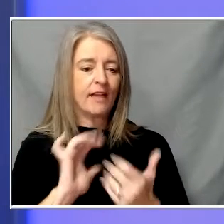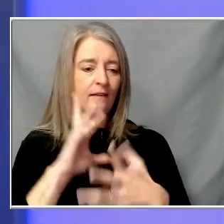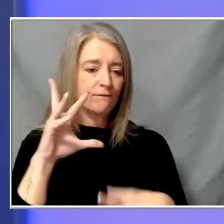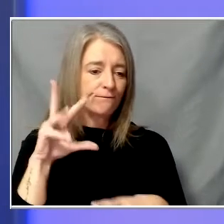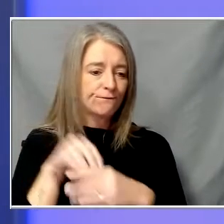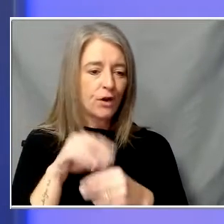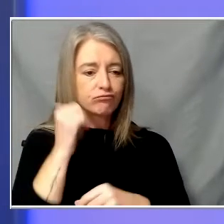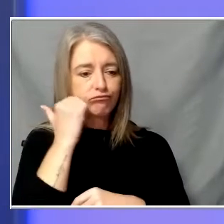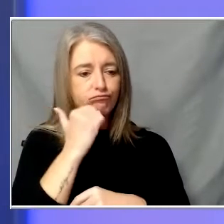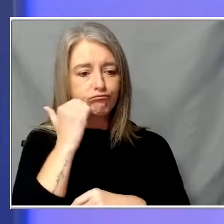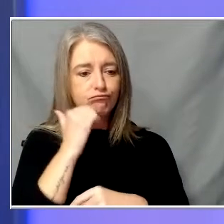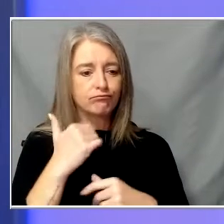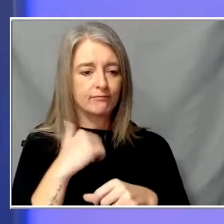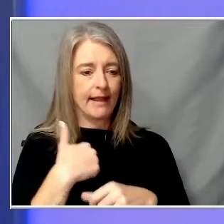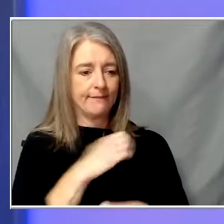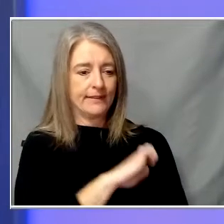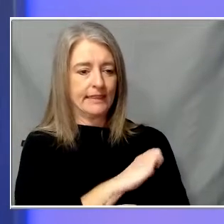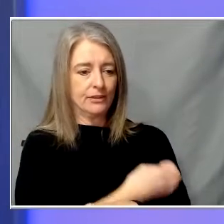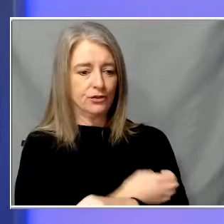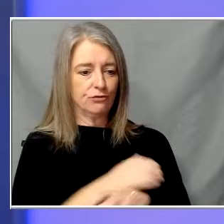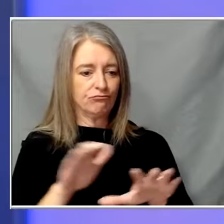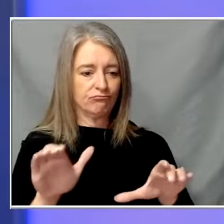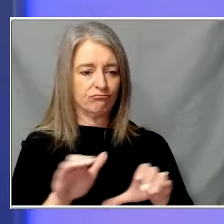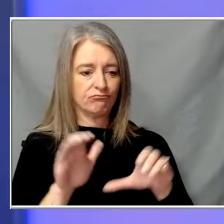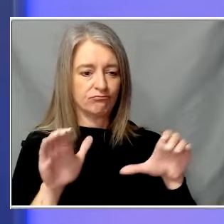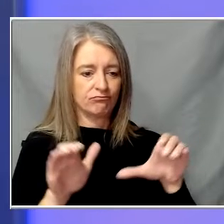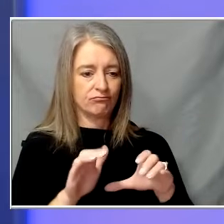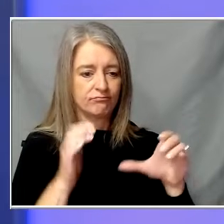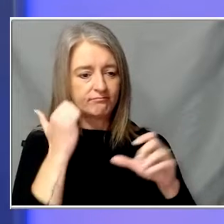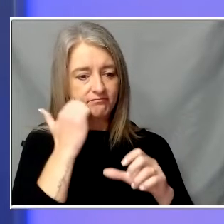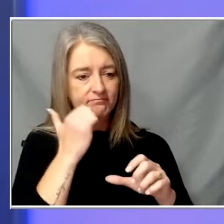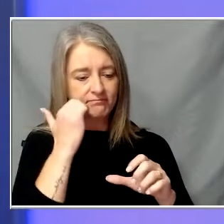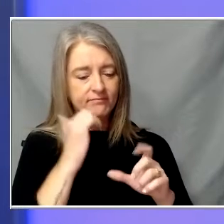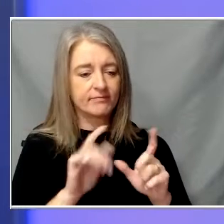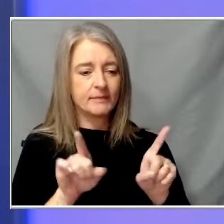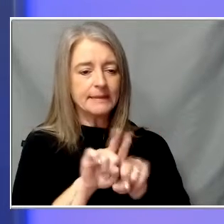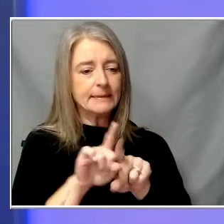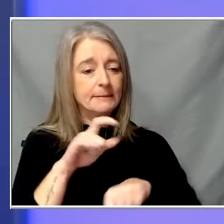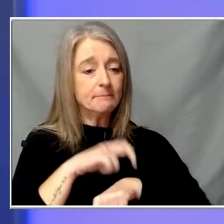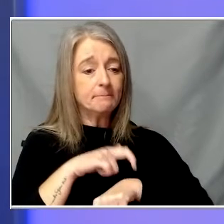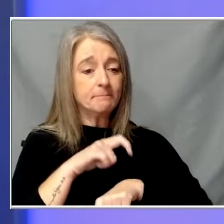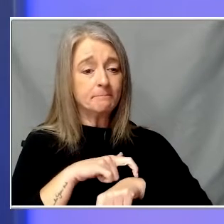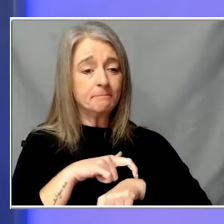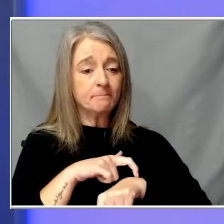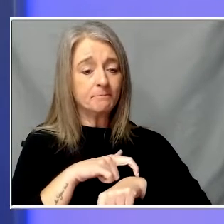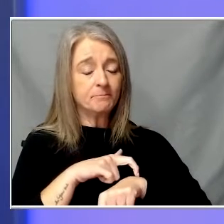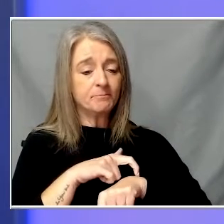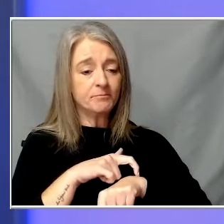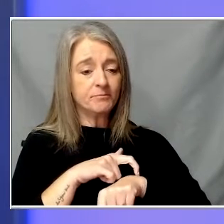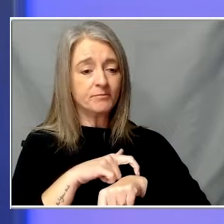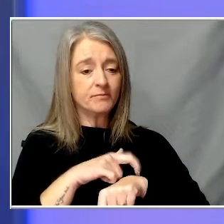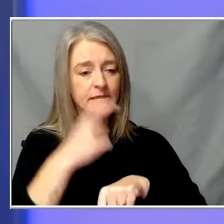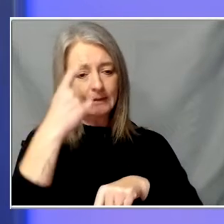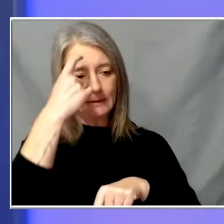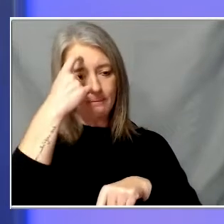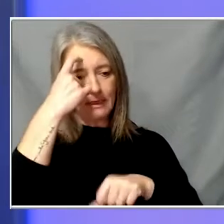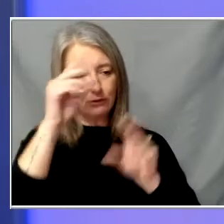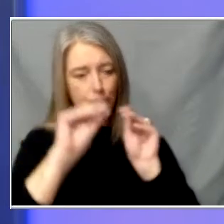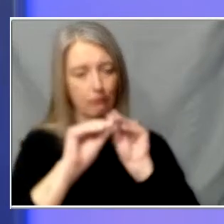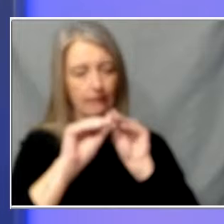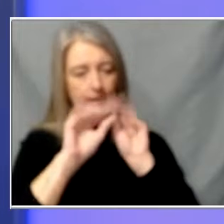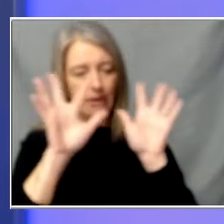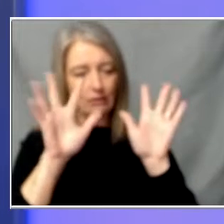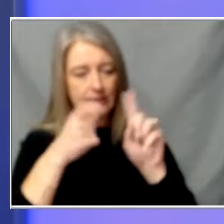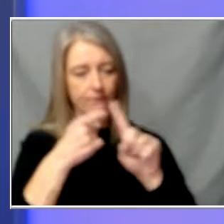day and have the energy to do those things. But then at the same time, it's the mental clarity that I get from that,